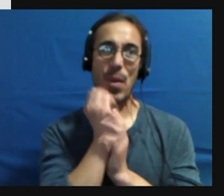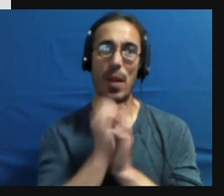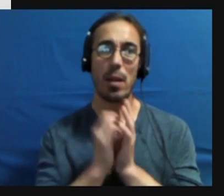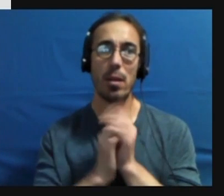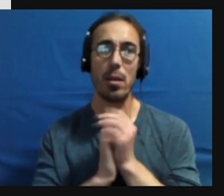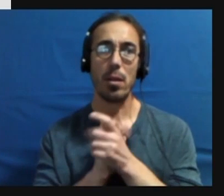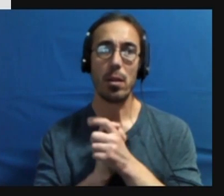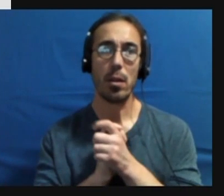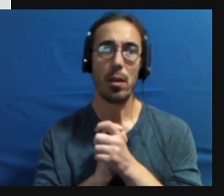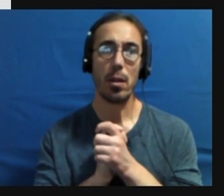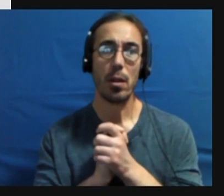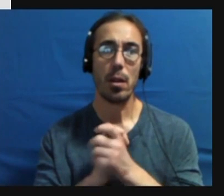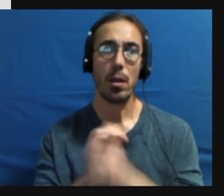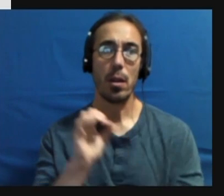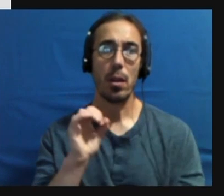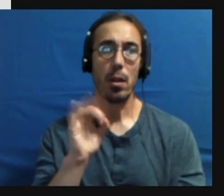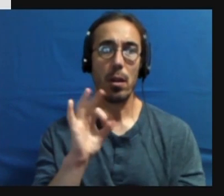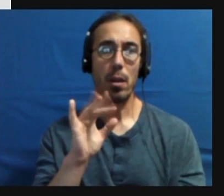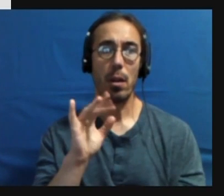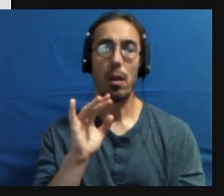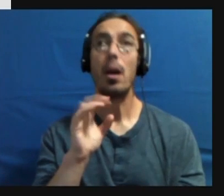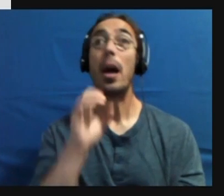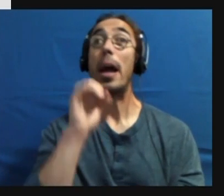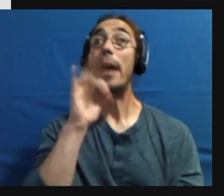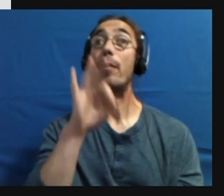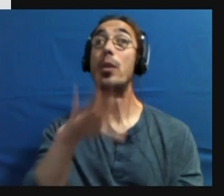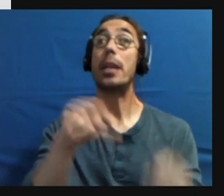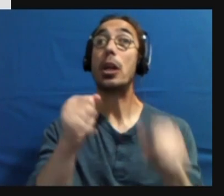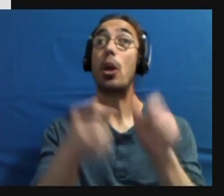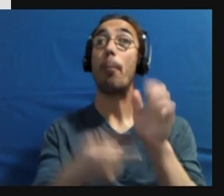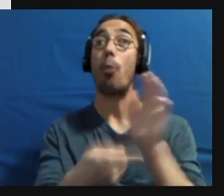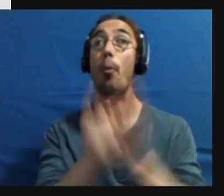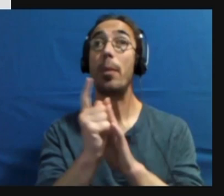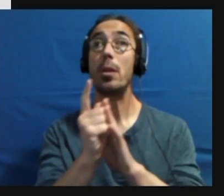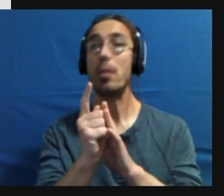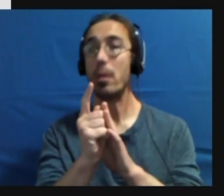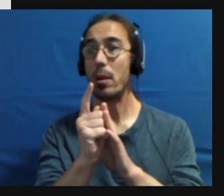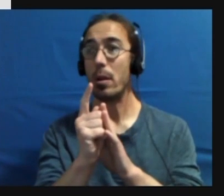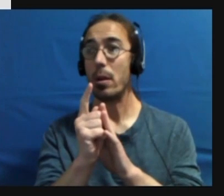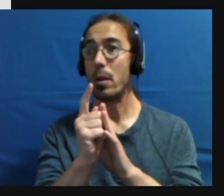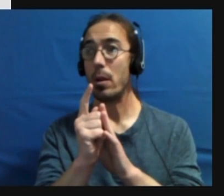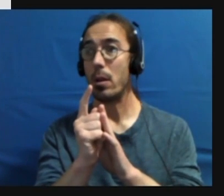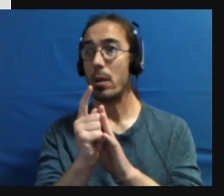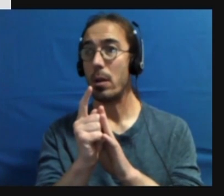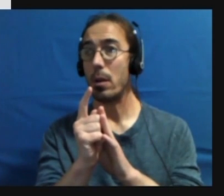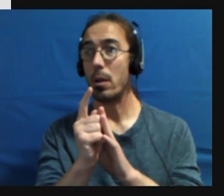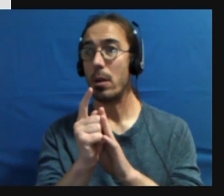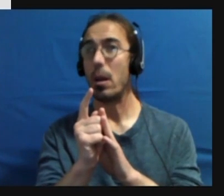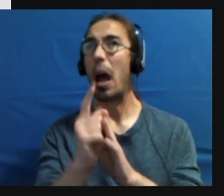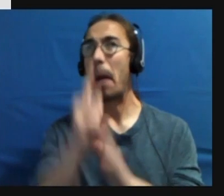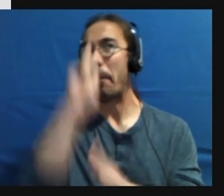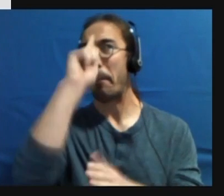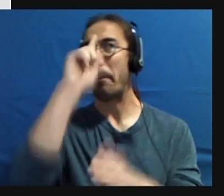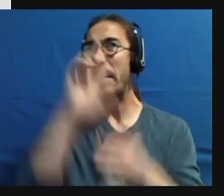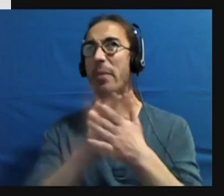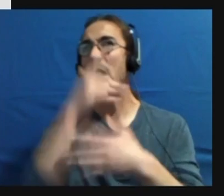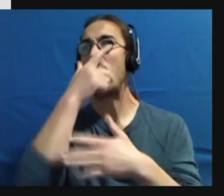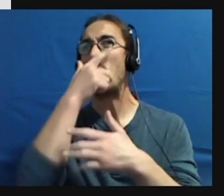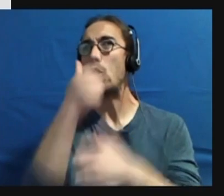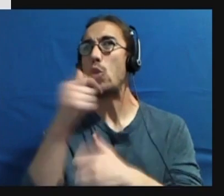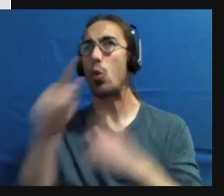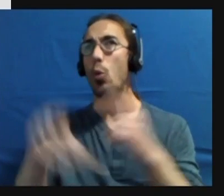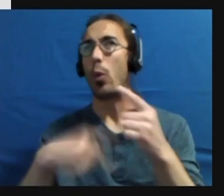if we take a moment for that, I think that it's kind of interesting when we get